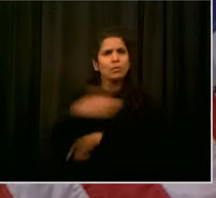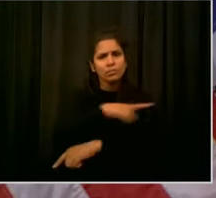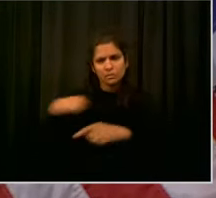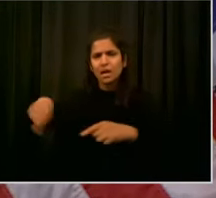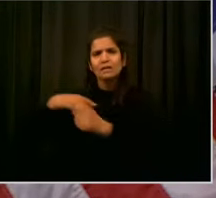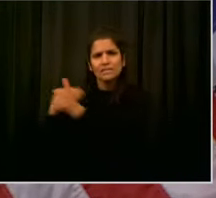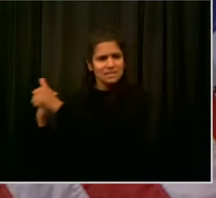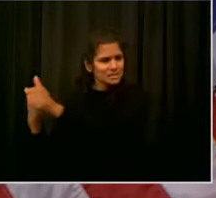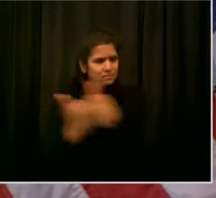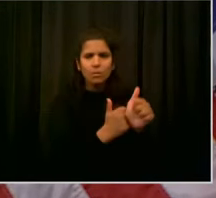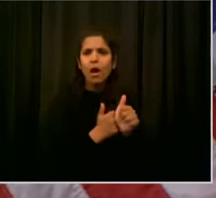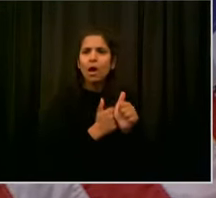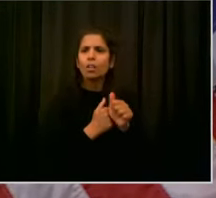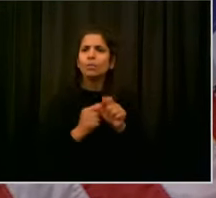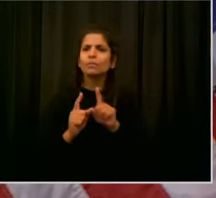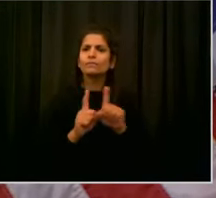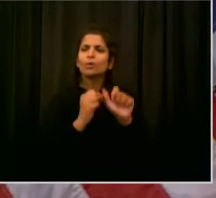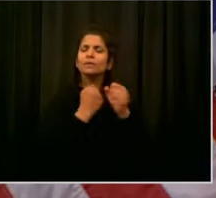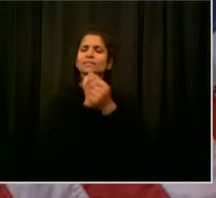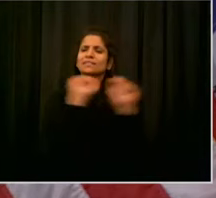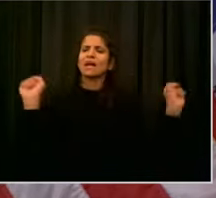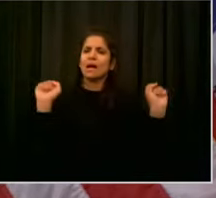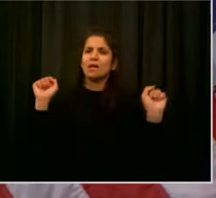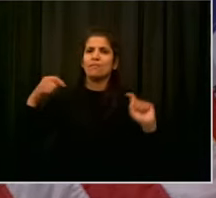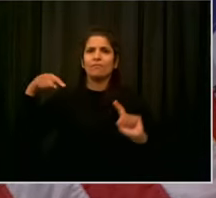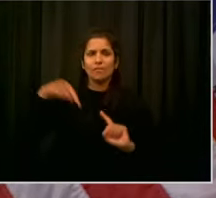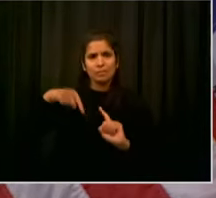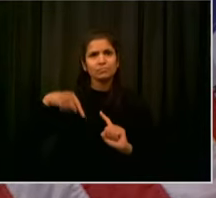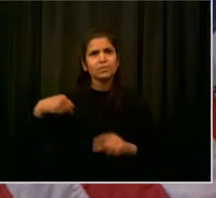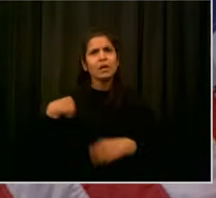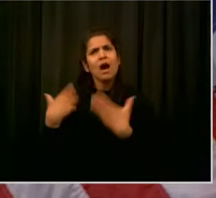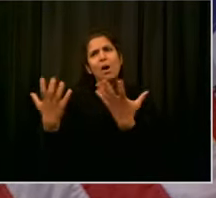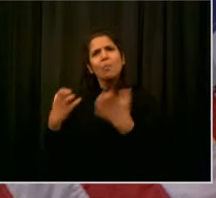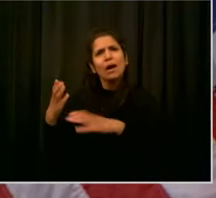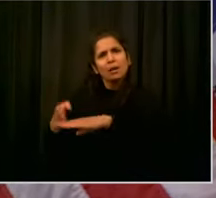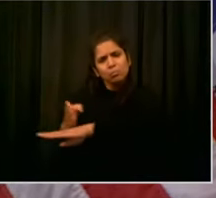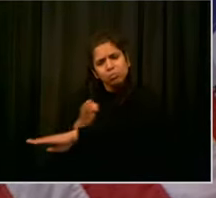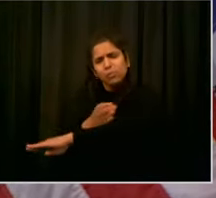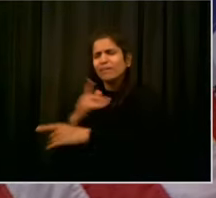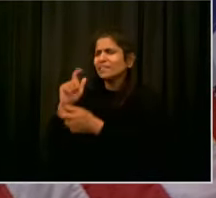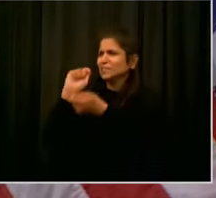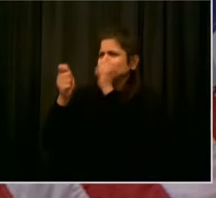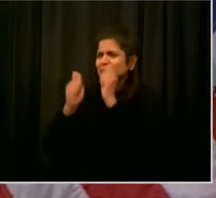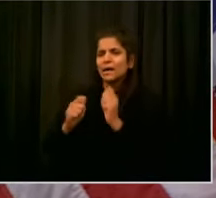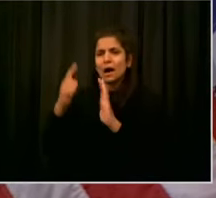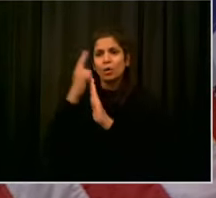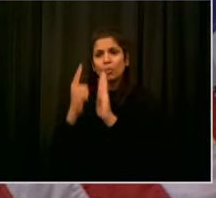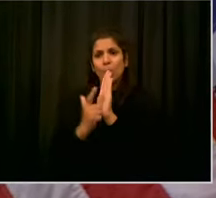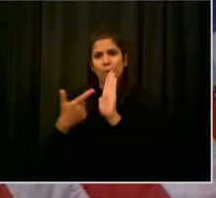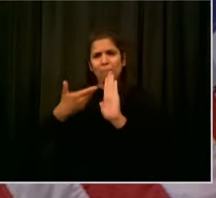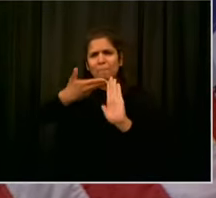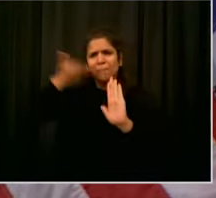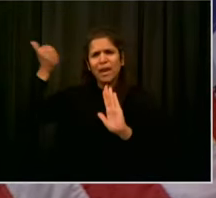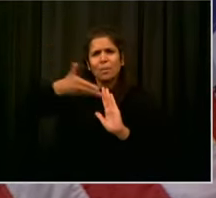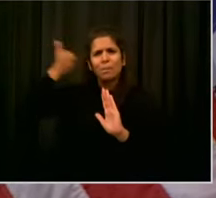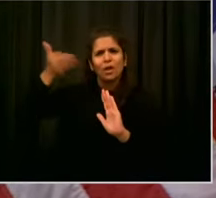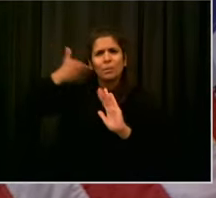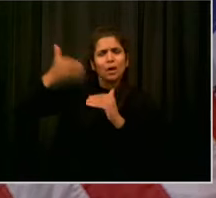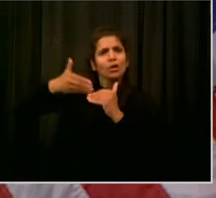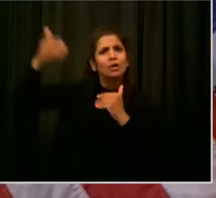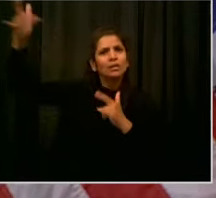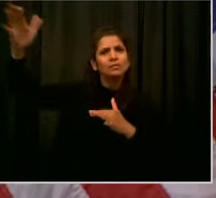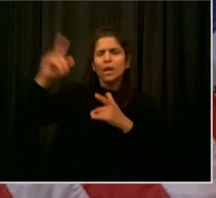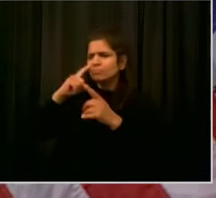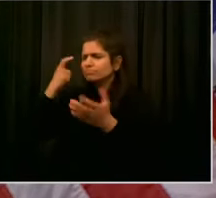are reformers to their core. It doesn't make them any less cops. It doesn't make them any less proud of their profession. It doesn't make them